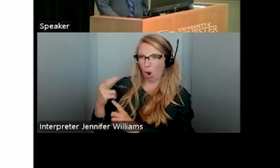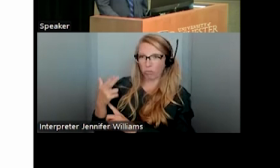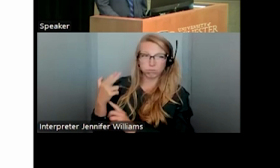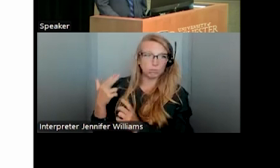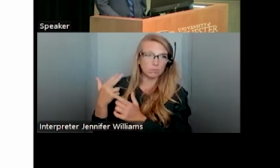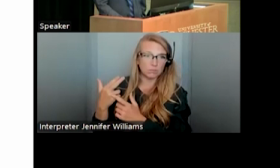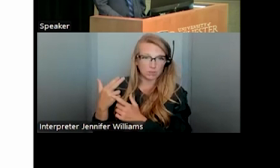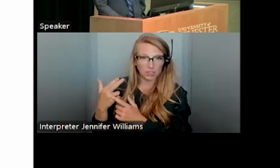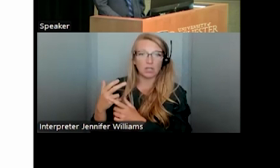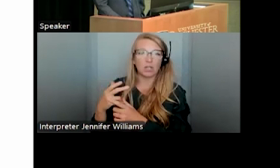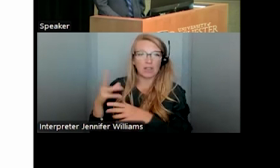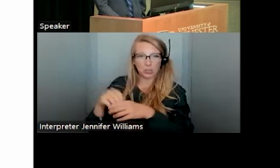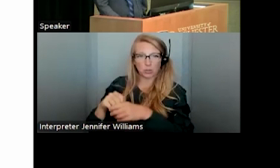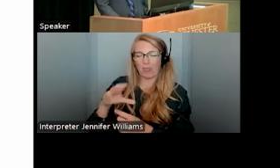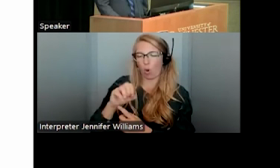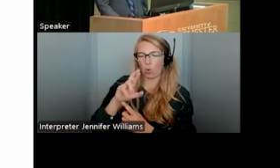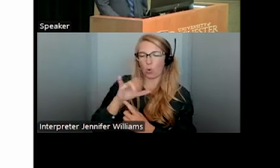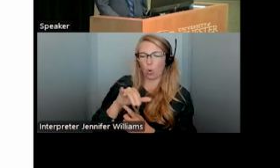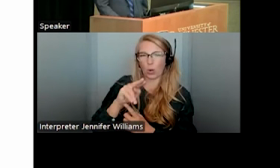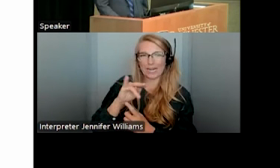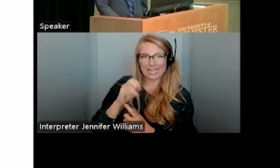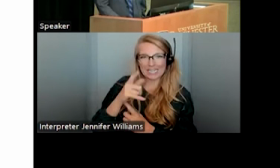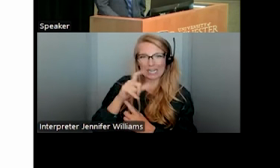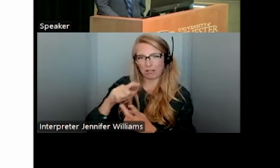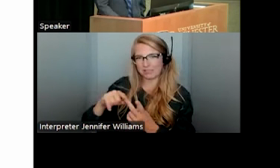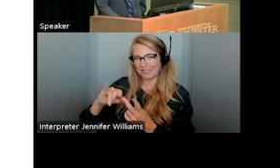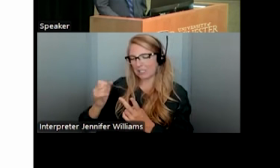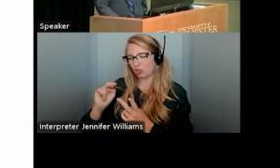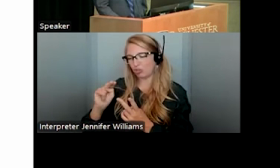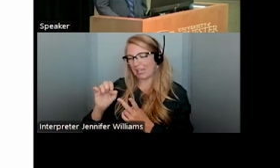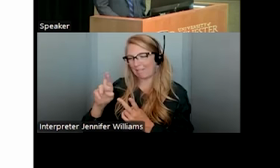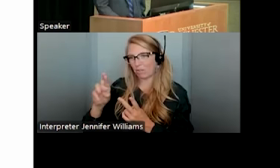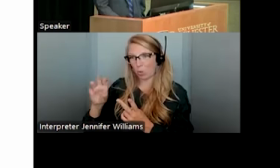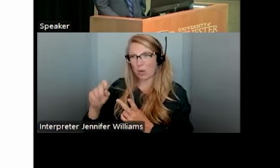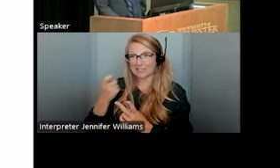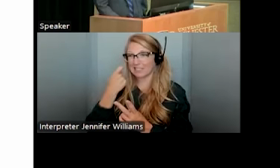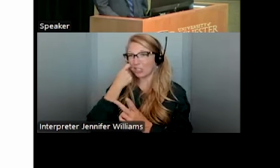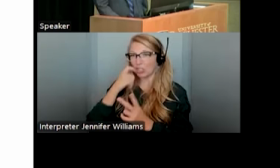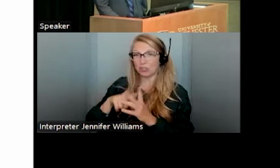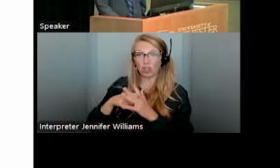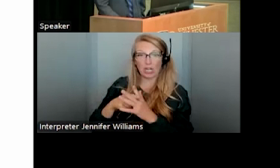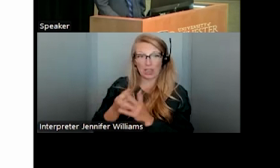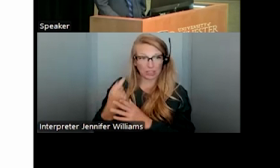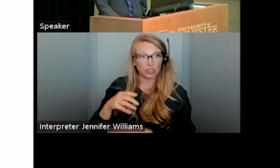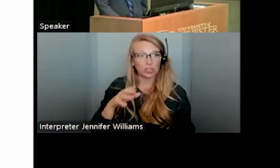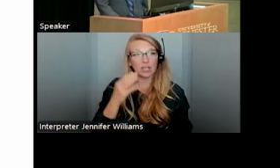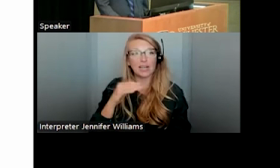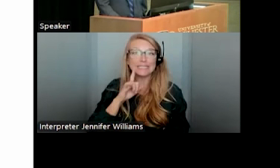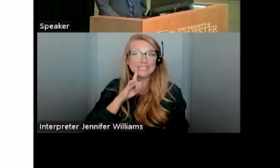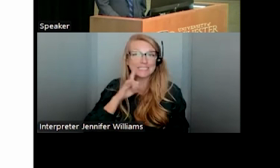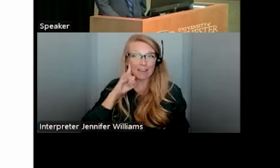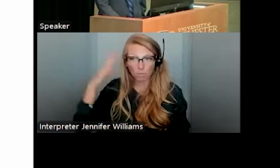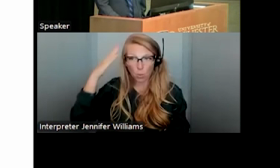and Jennifer West, starting this program during the last academic year. Deaf wellness program is very